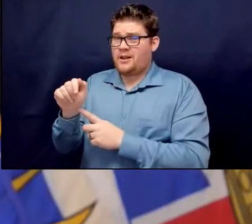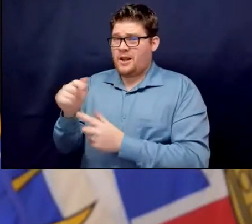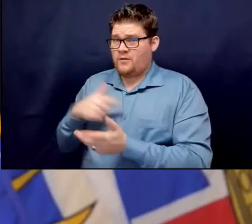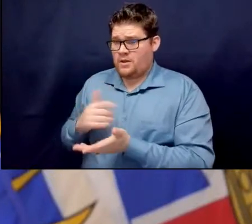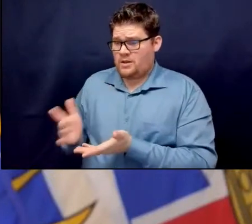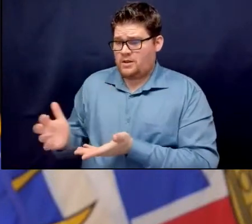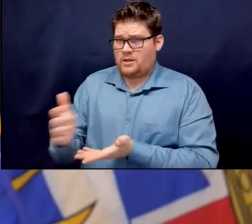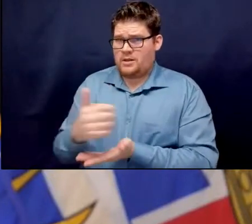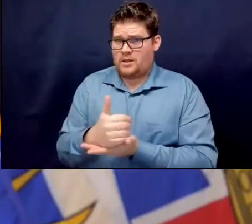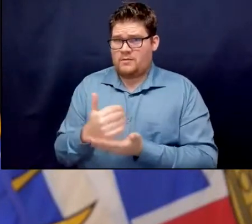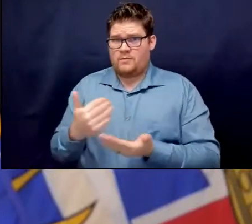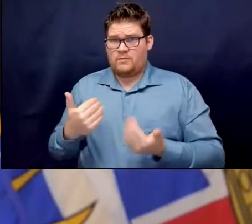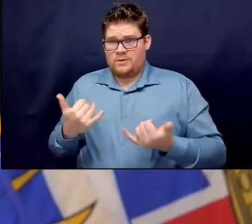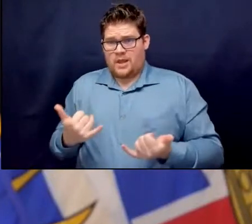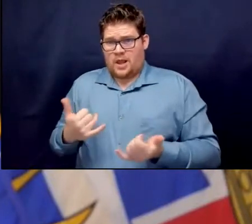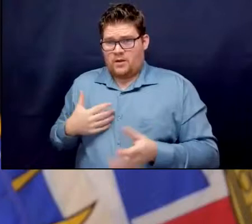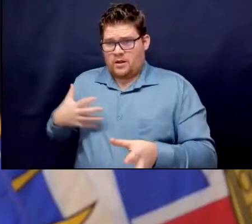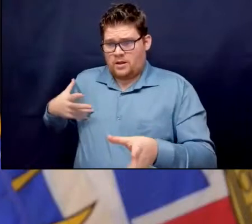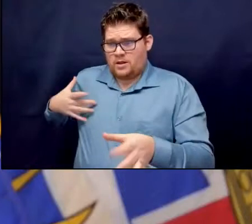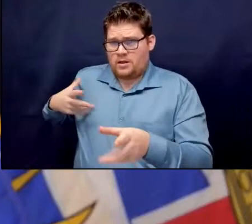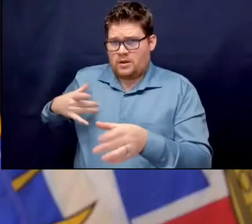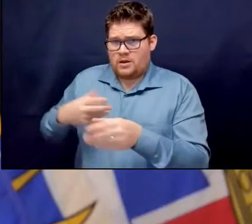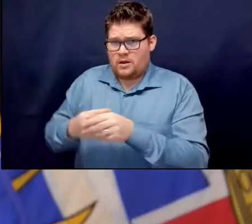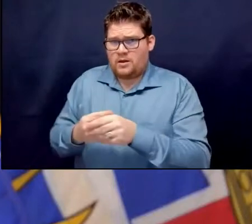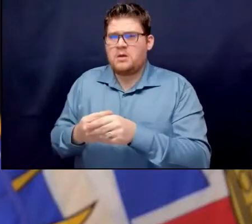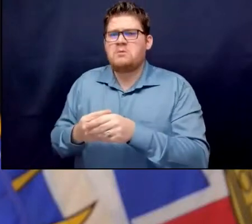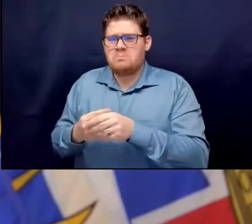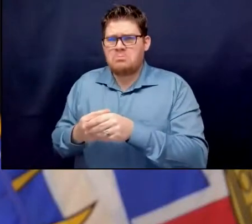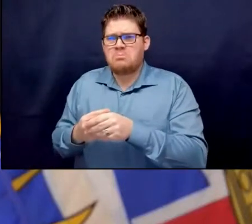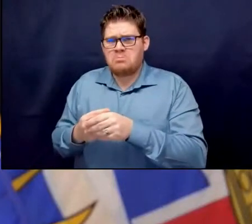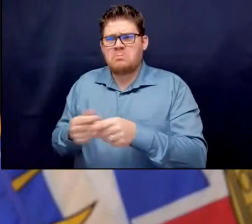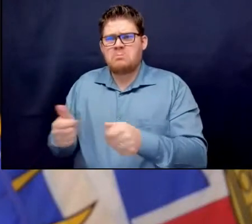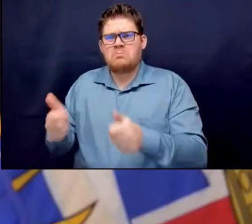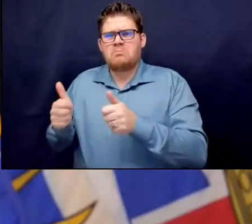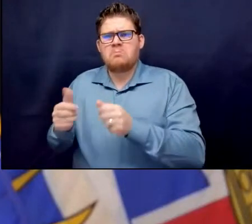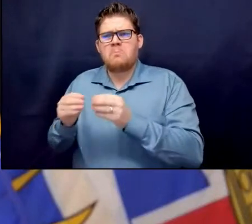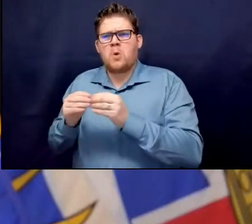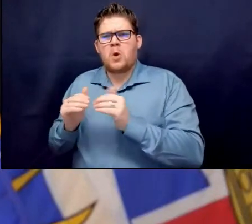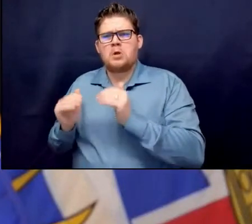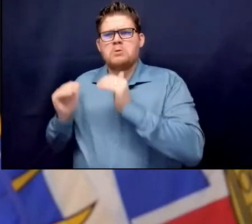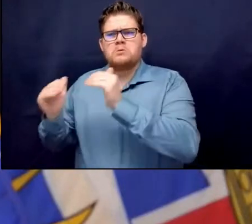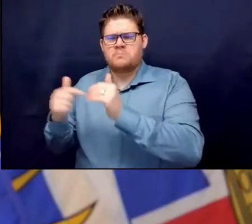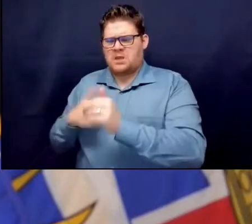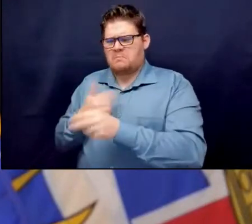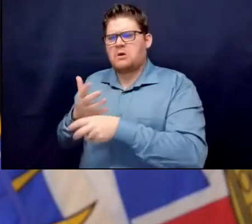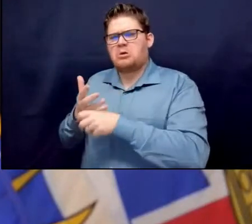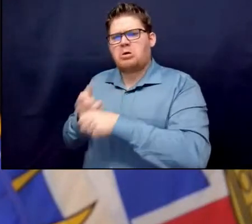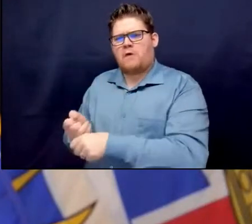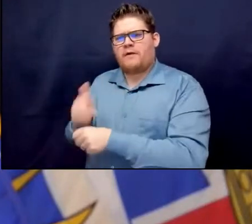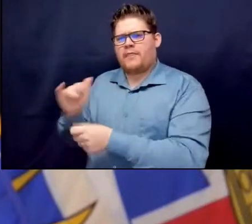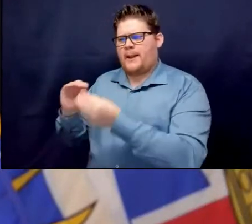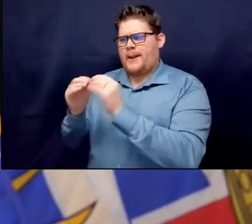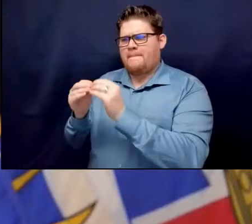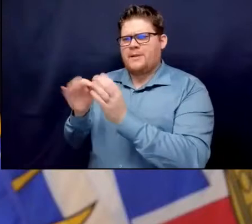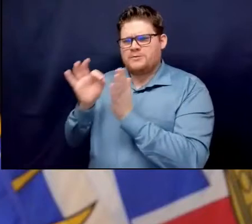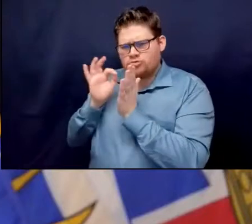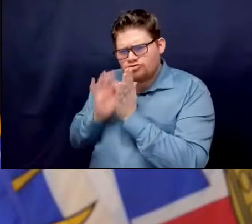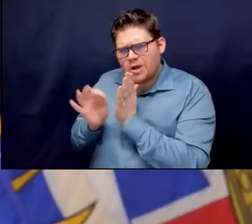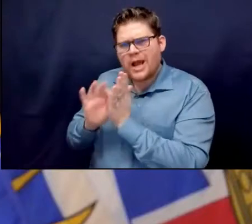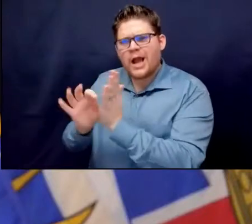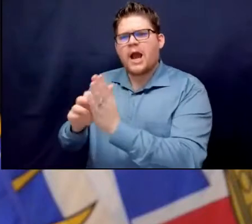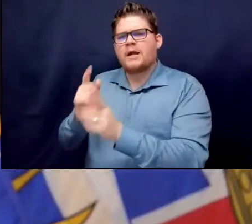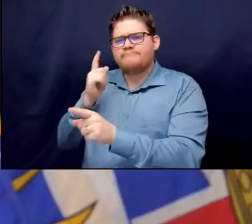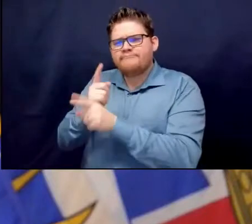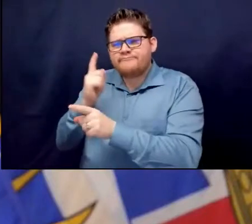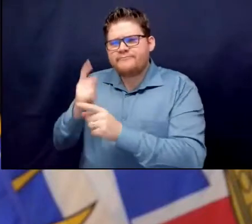It's robust data given what we know about our hospital system, about who's being admitted, and also about things like we